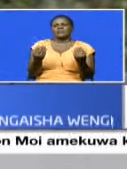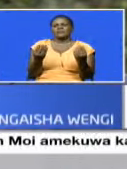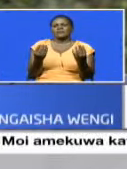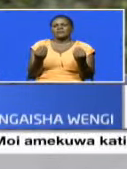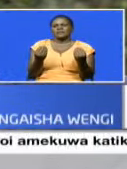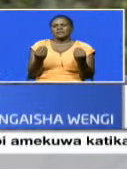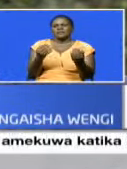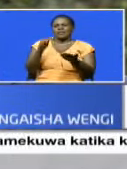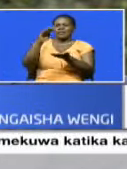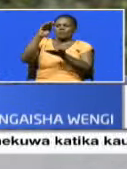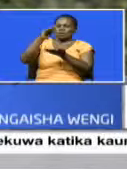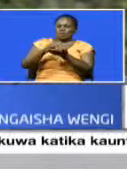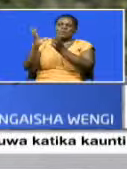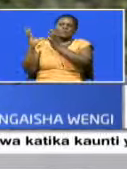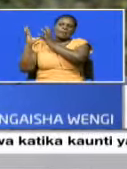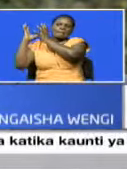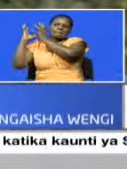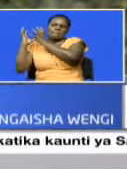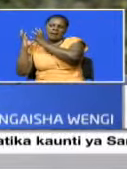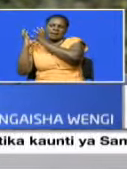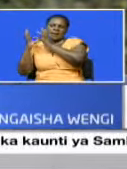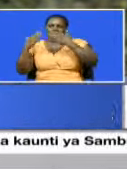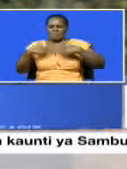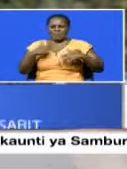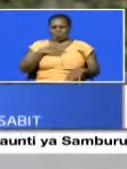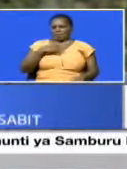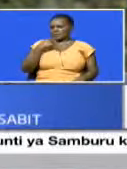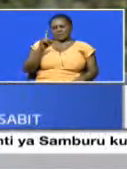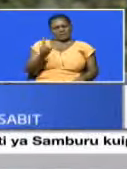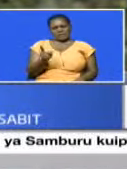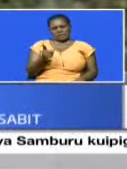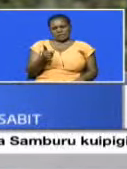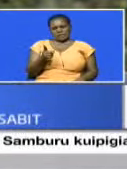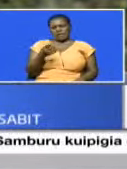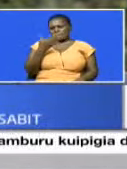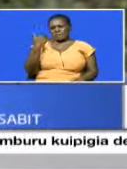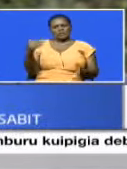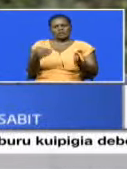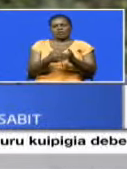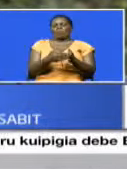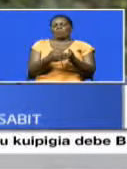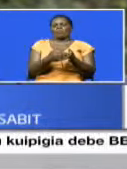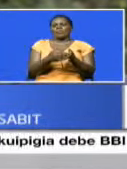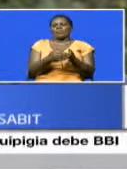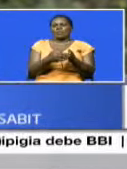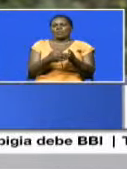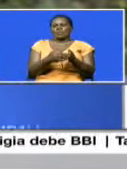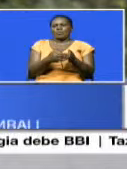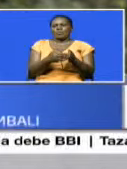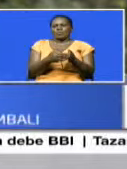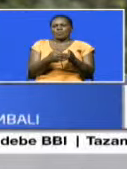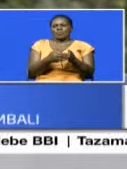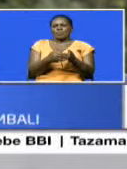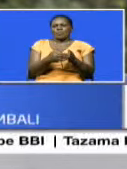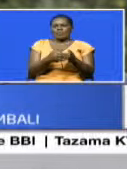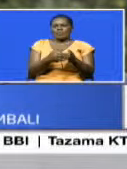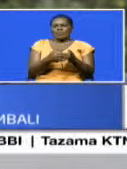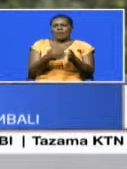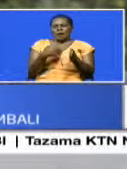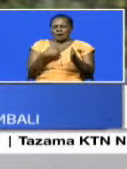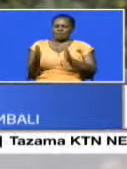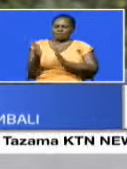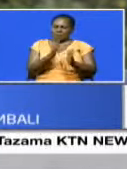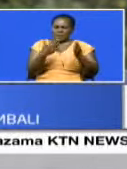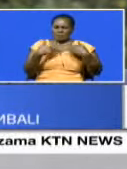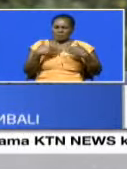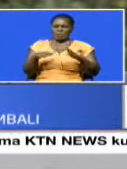to reduce burden on our people, I said this, we must put measures in place so that